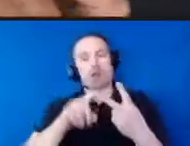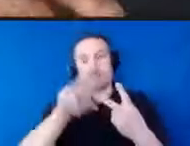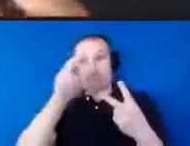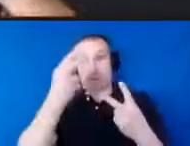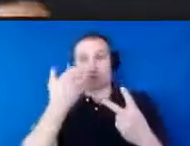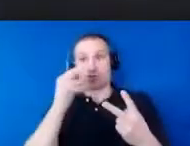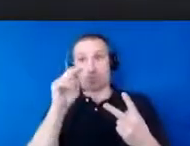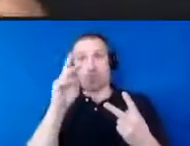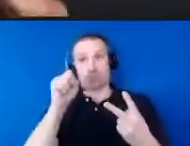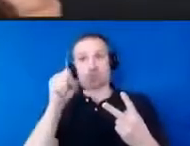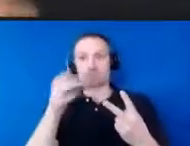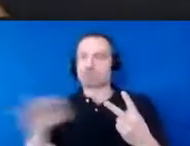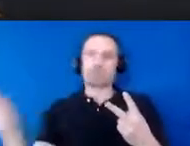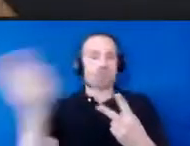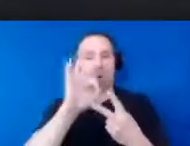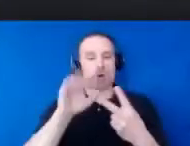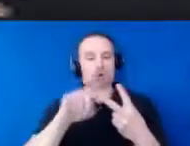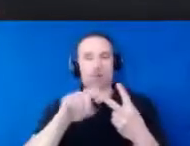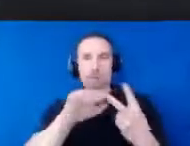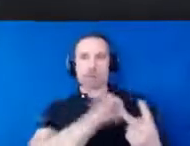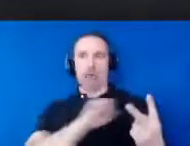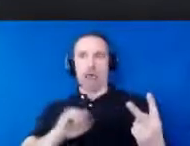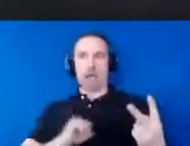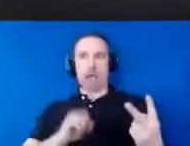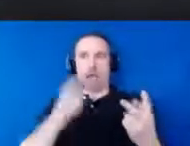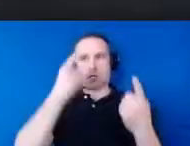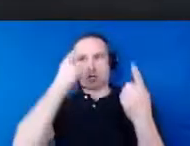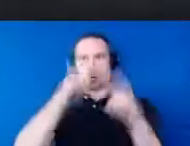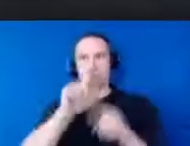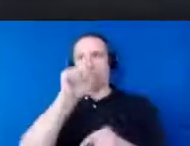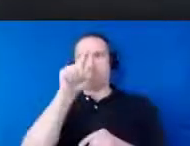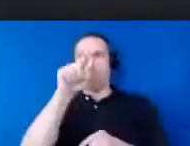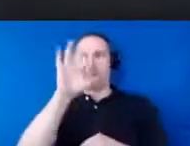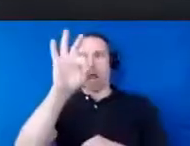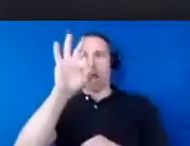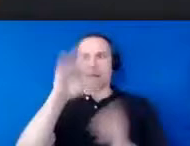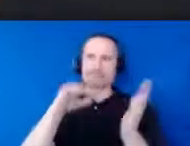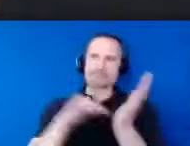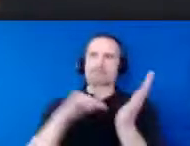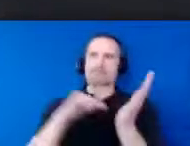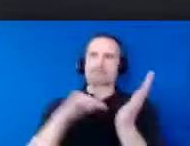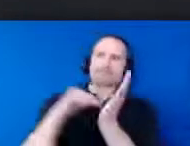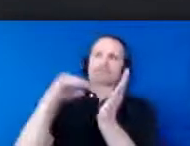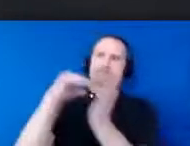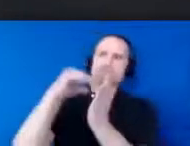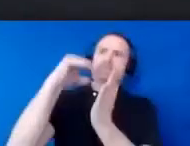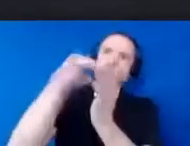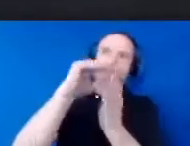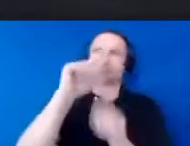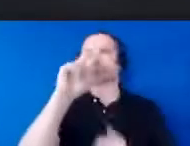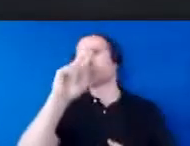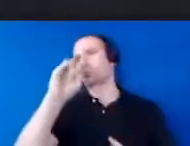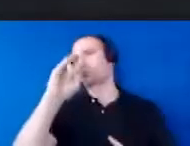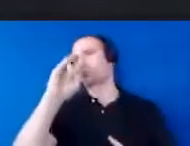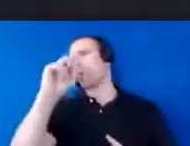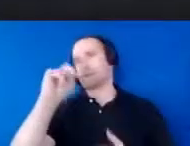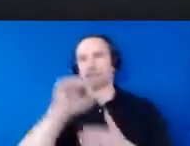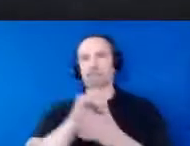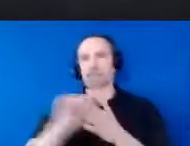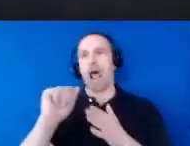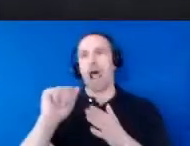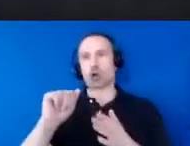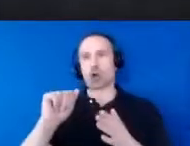in the Senate on the $1.9 trillion pandemic relief bill. And so what's going to happen now is instead of